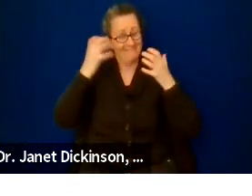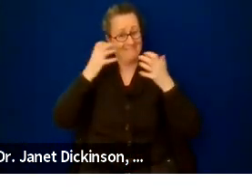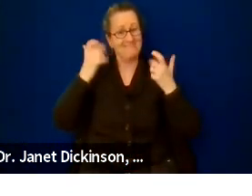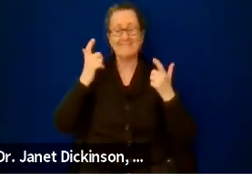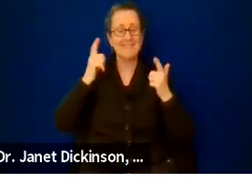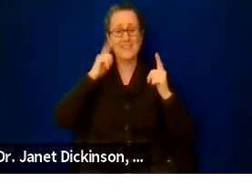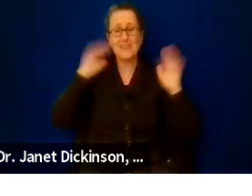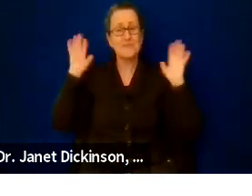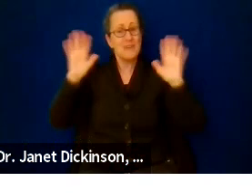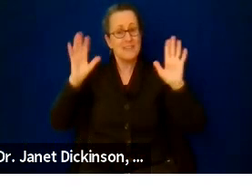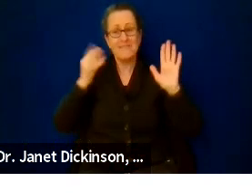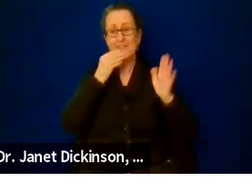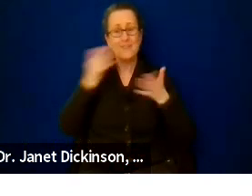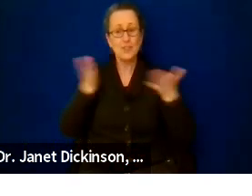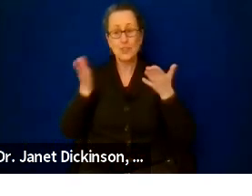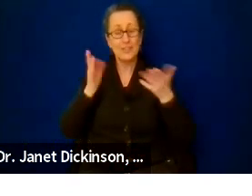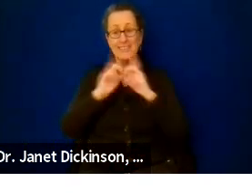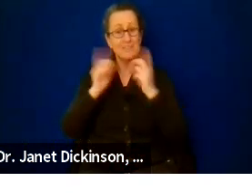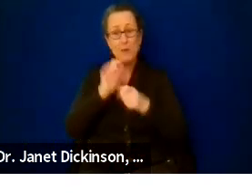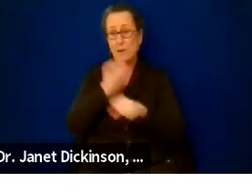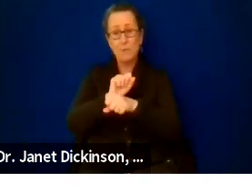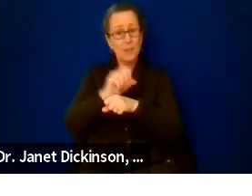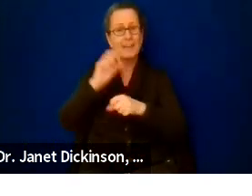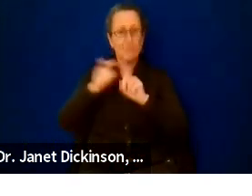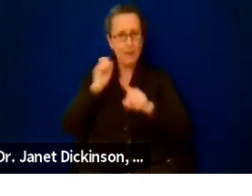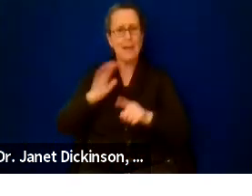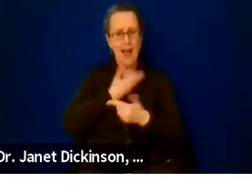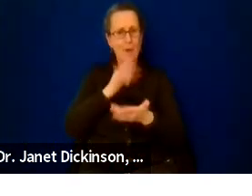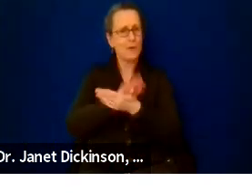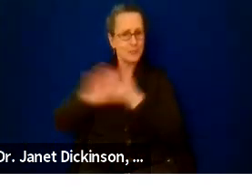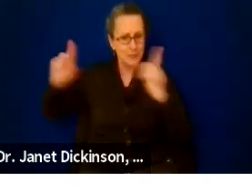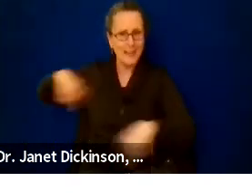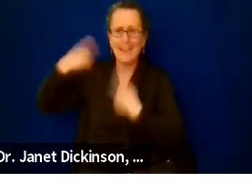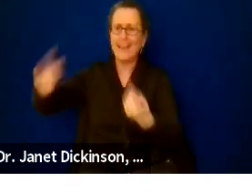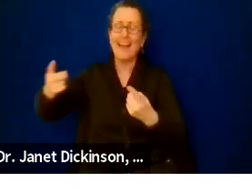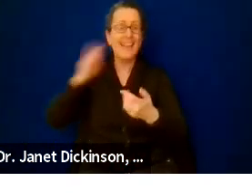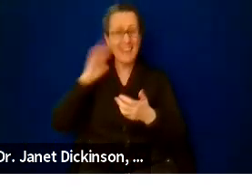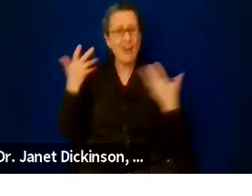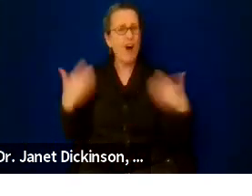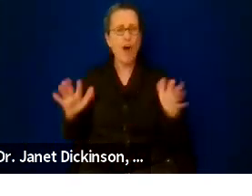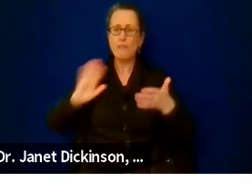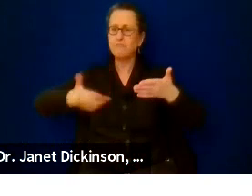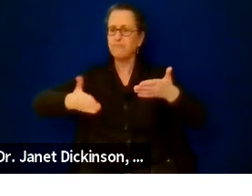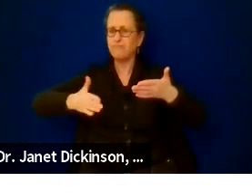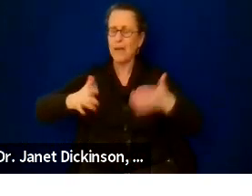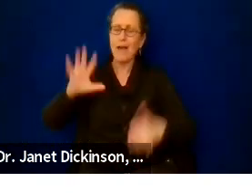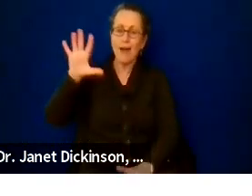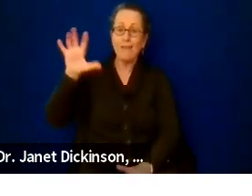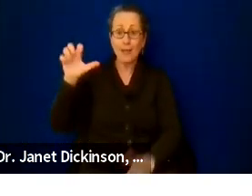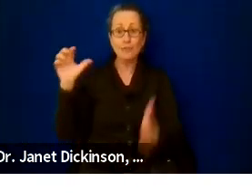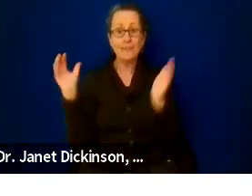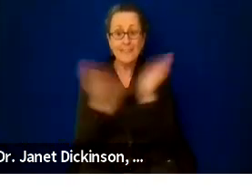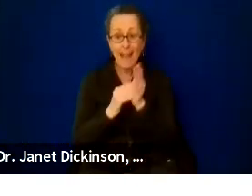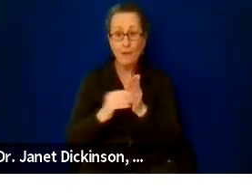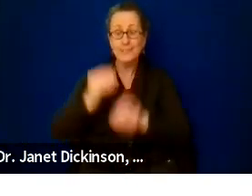Schools Food Service Department that has already prepared 500,000 meals. And distributed them to young people in our